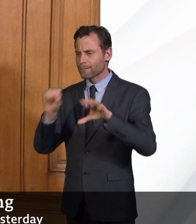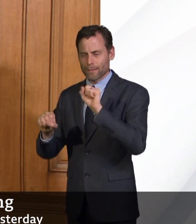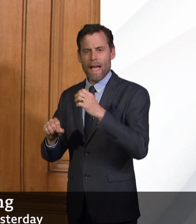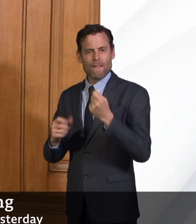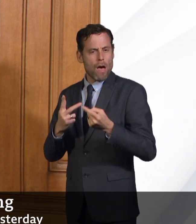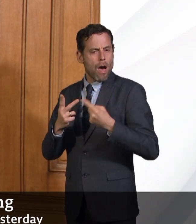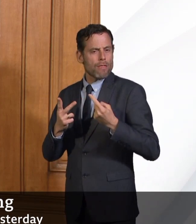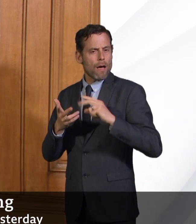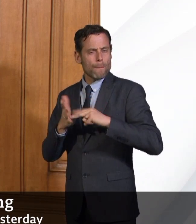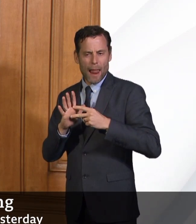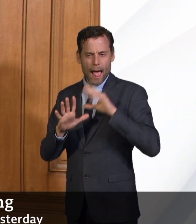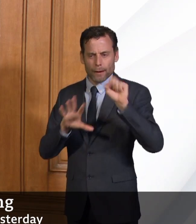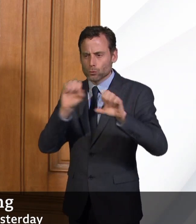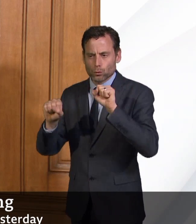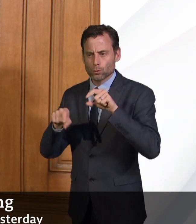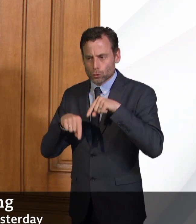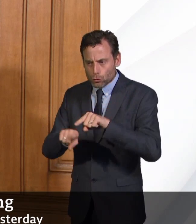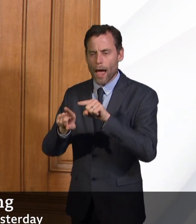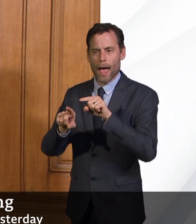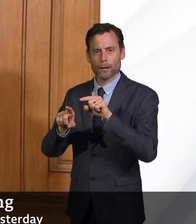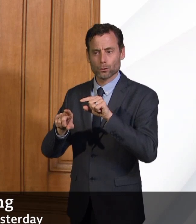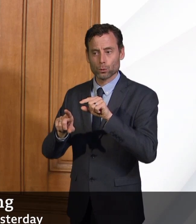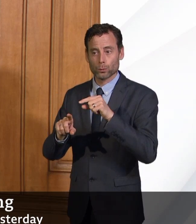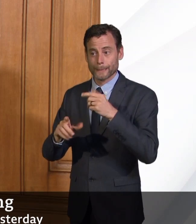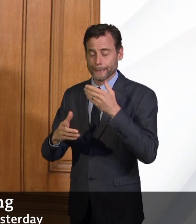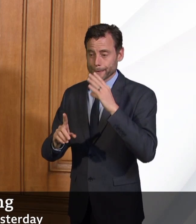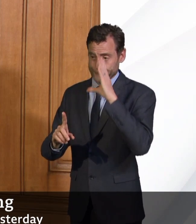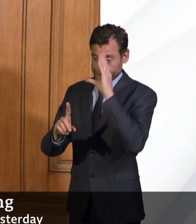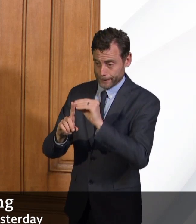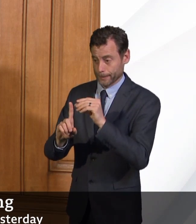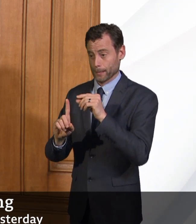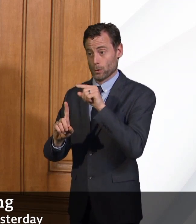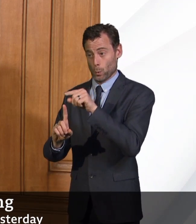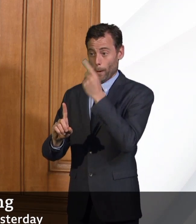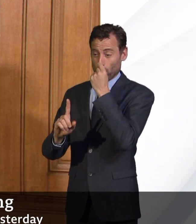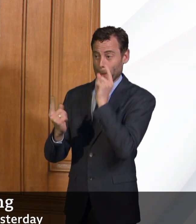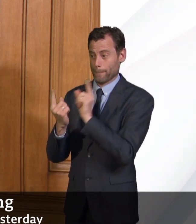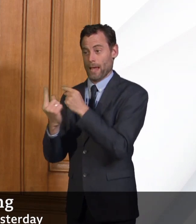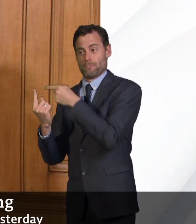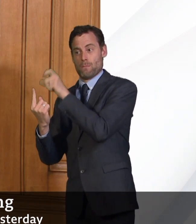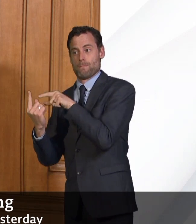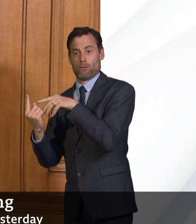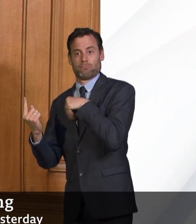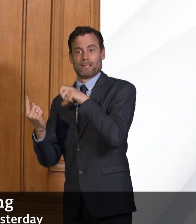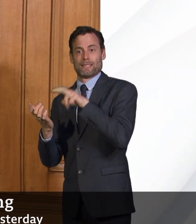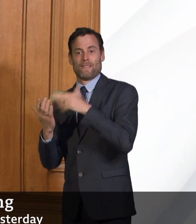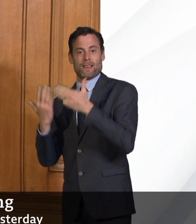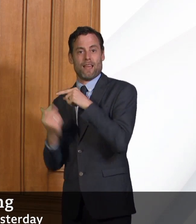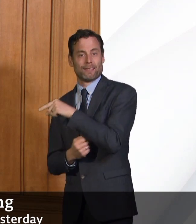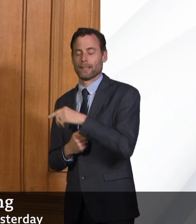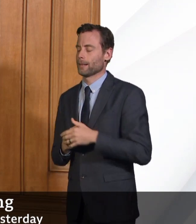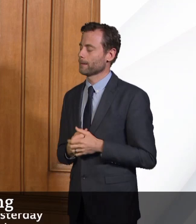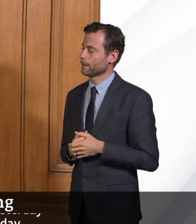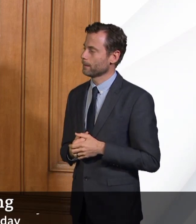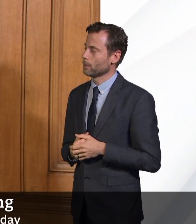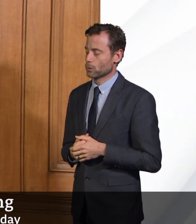and track down people or track down contacts of people who have coronavirus going forward. It